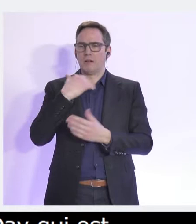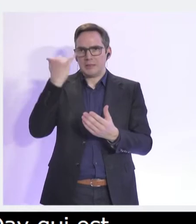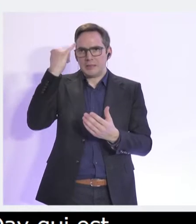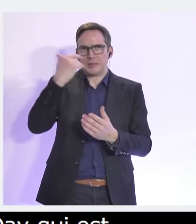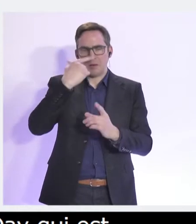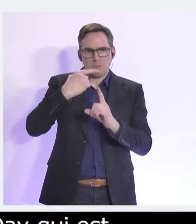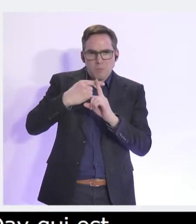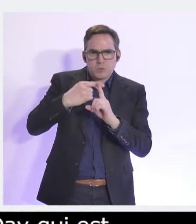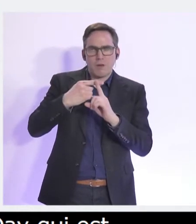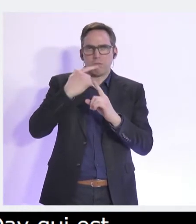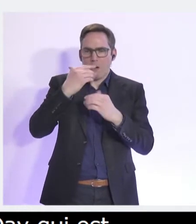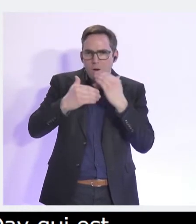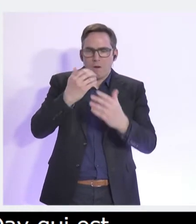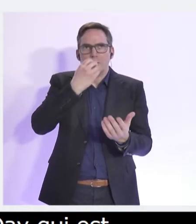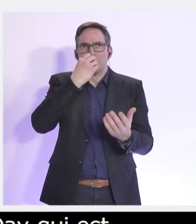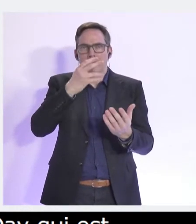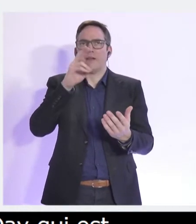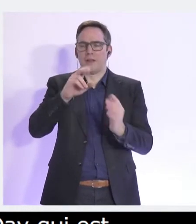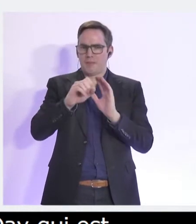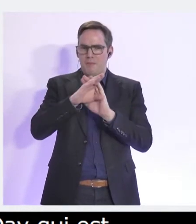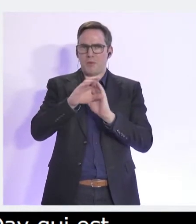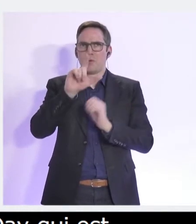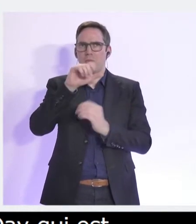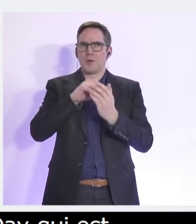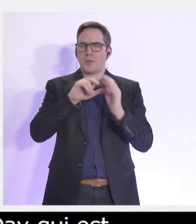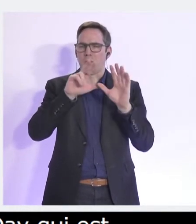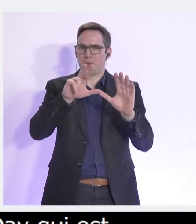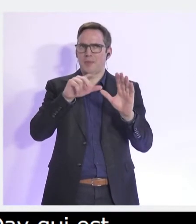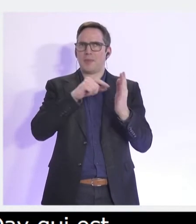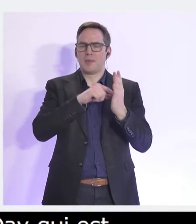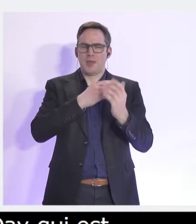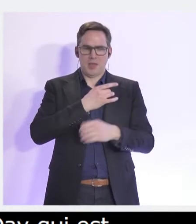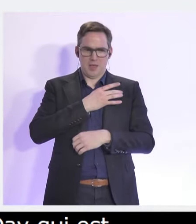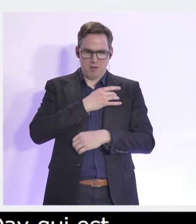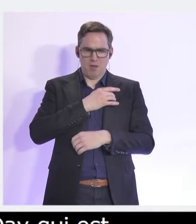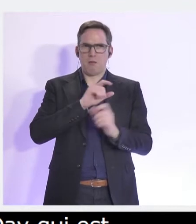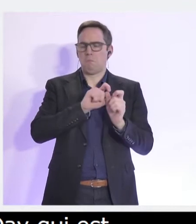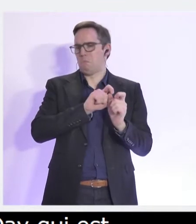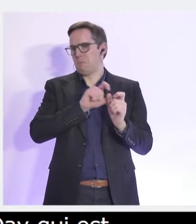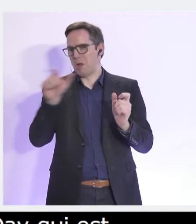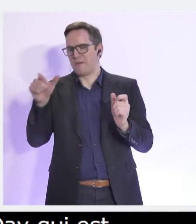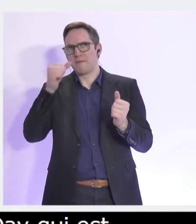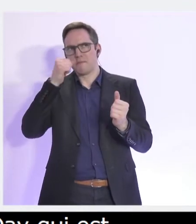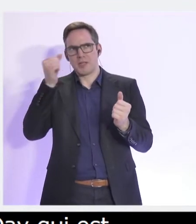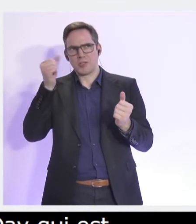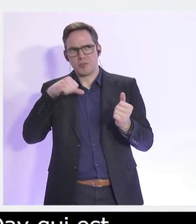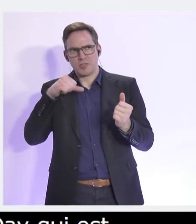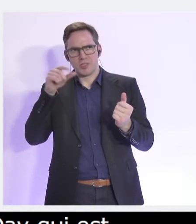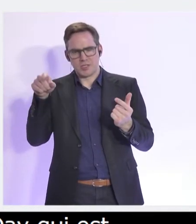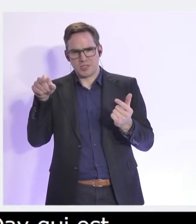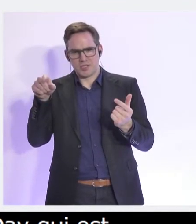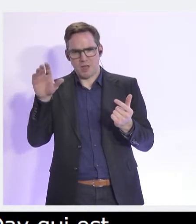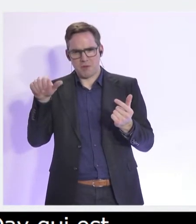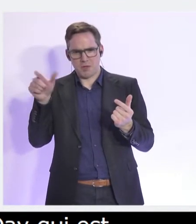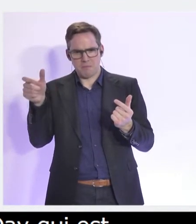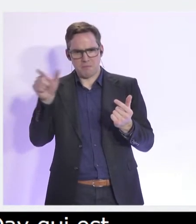Union takes these very constructive and positive initiatives. So it was in 2008 in Ireland, and then it was copied by Belgium